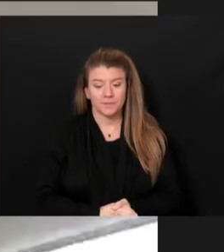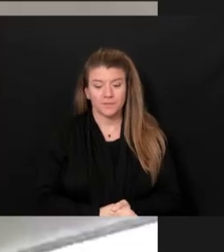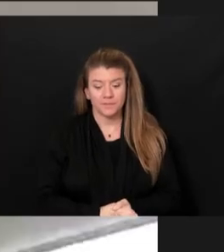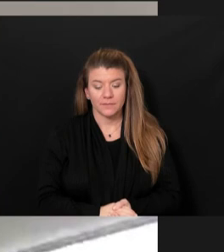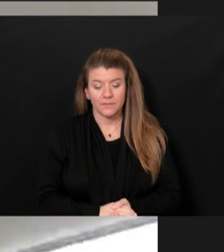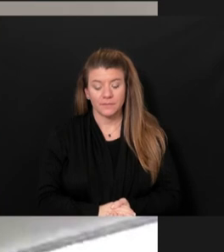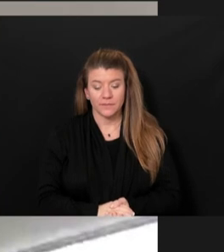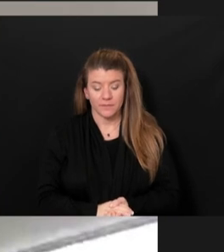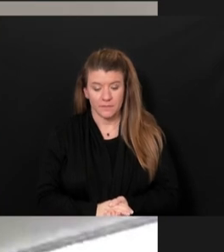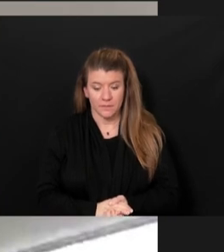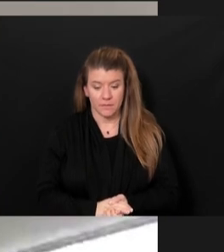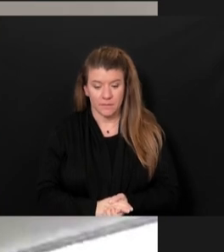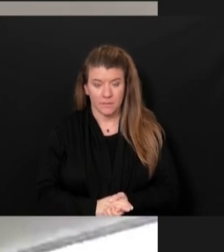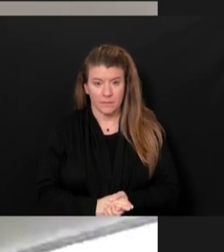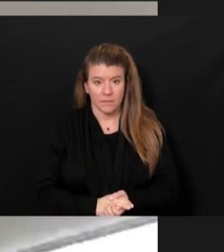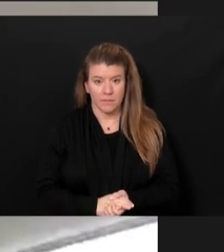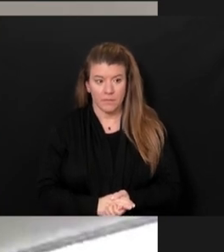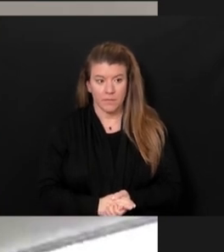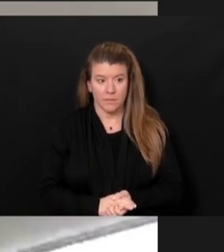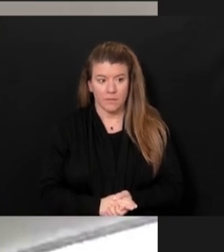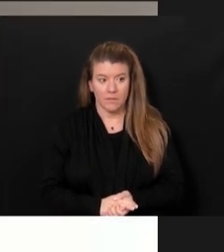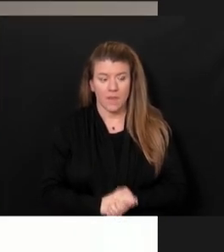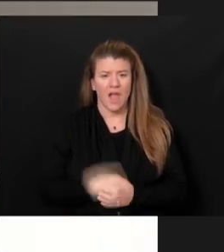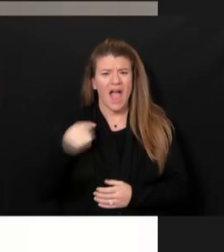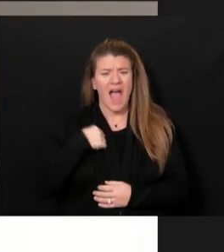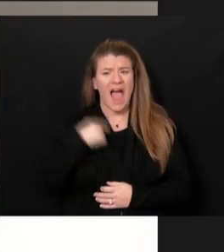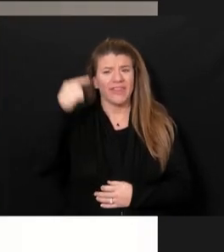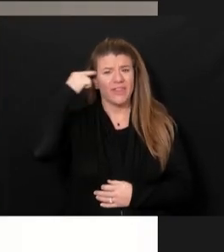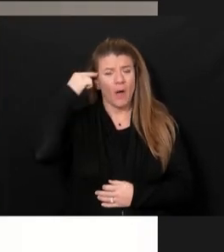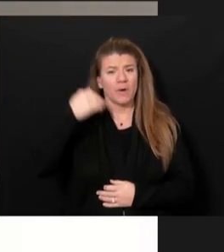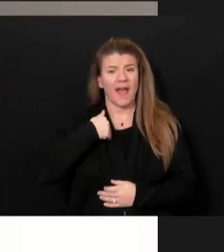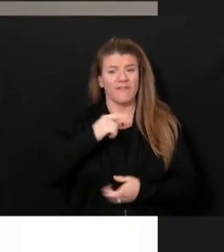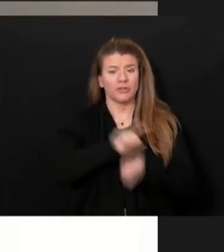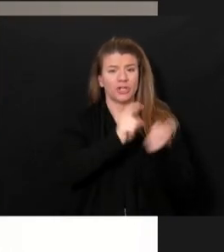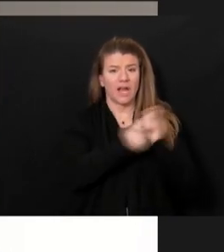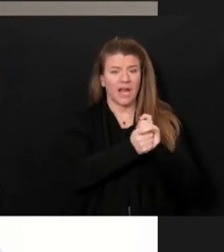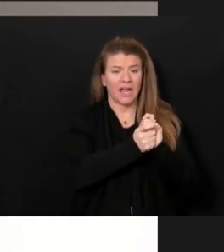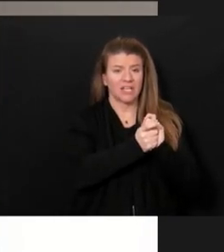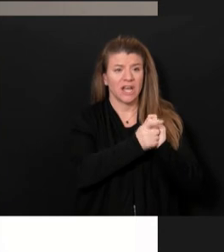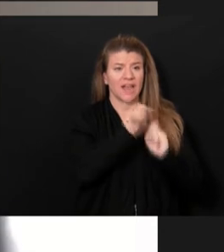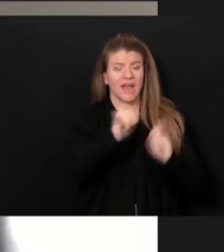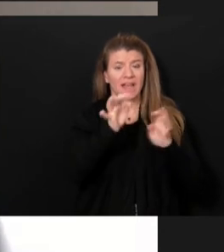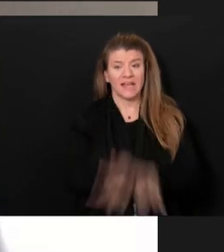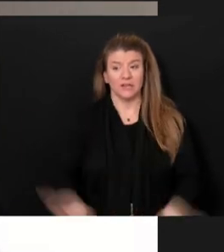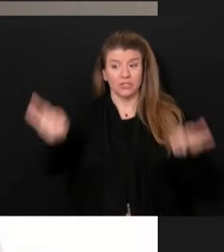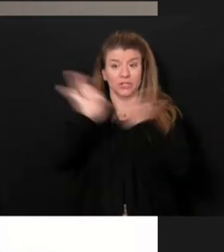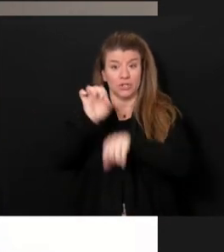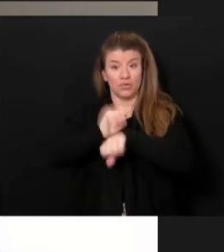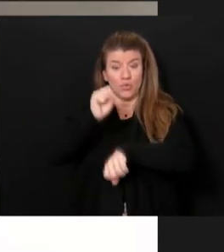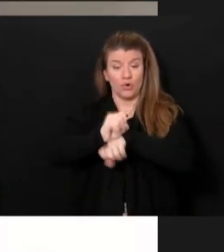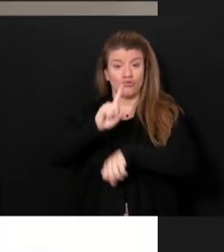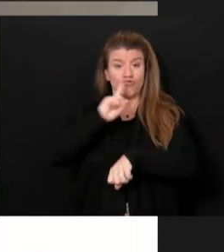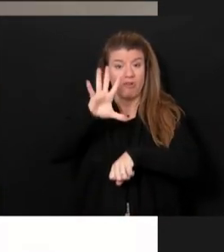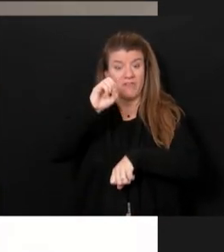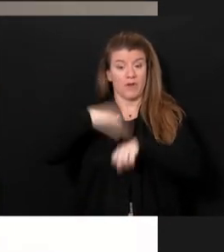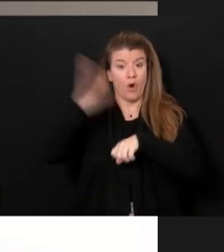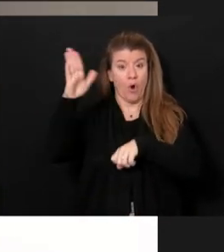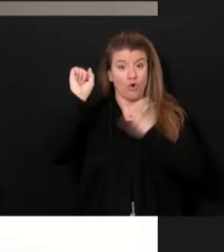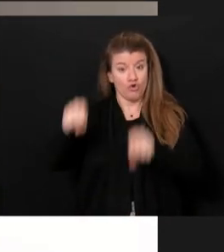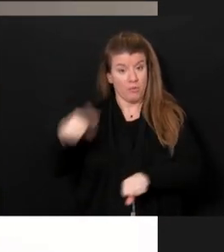Just wondering about the, I thought there was going to be a change in protocol this week that as of today, essential workers who are age 50 and older could